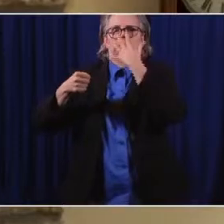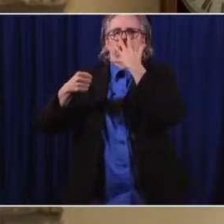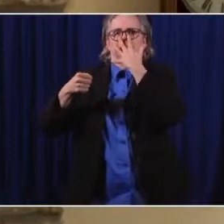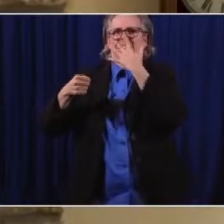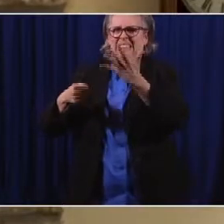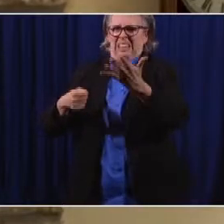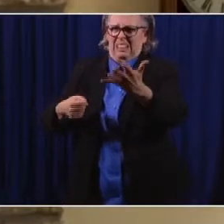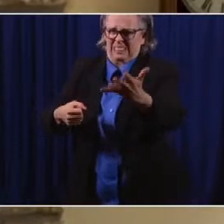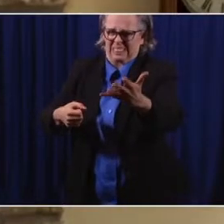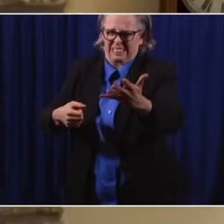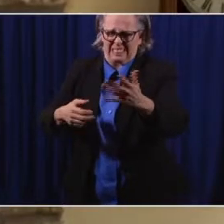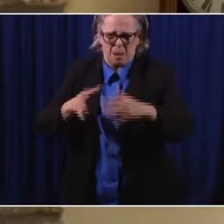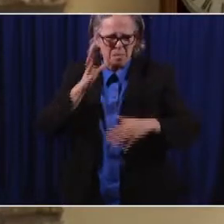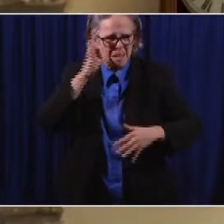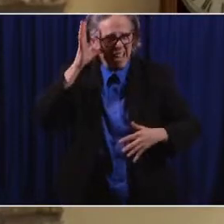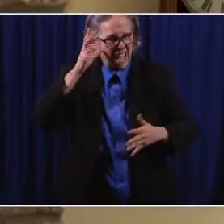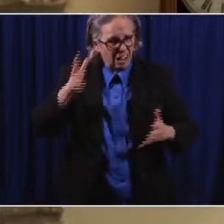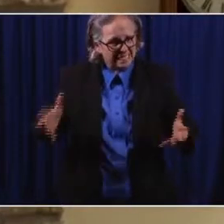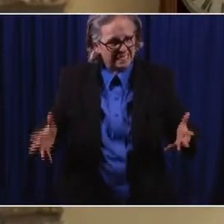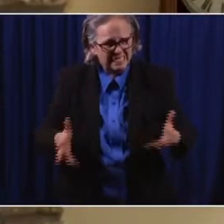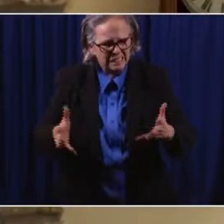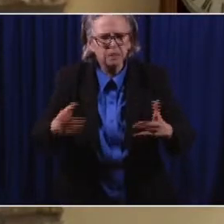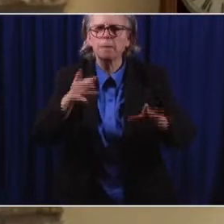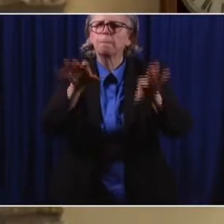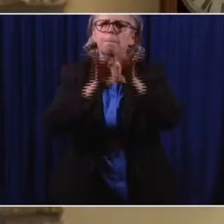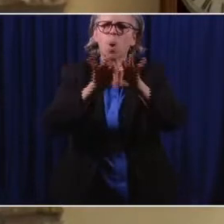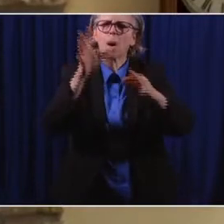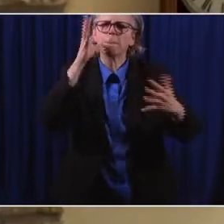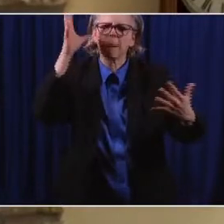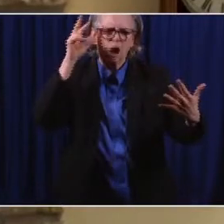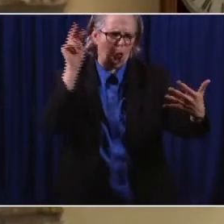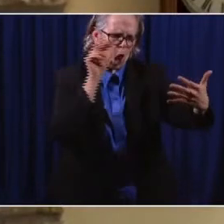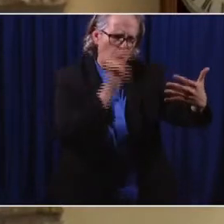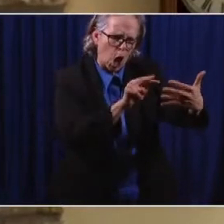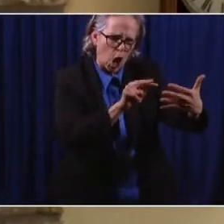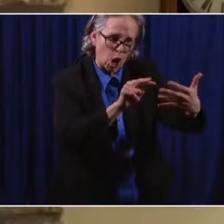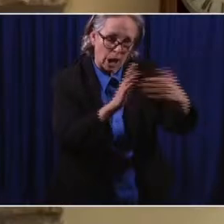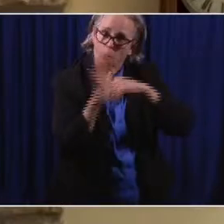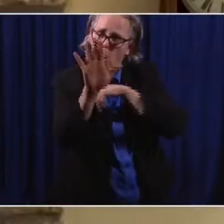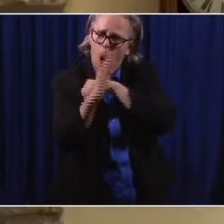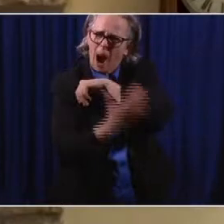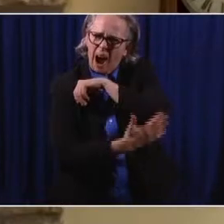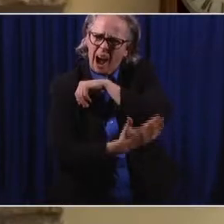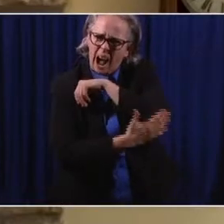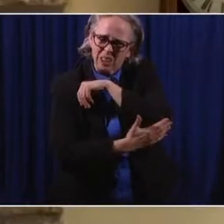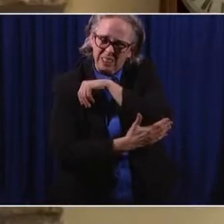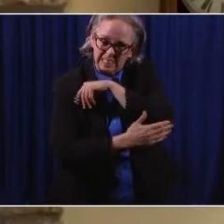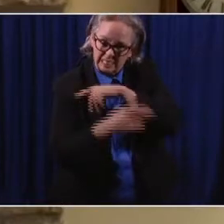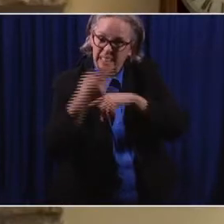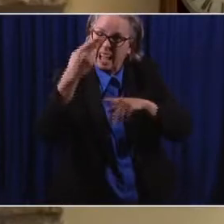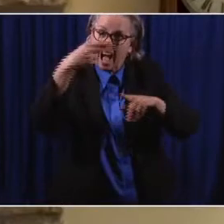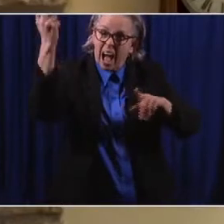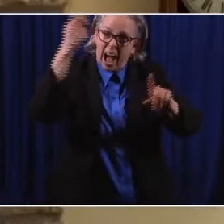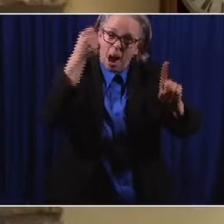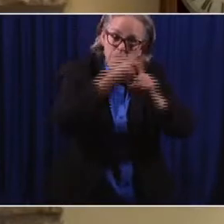that? Is it a red county? And to look at these things. It's one piece of information.